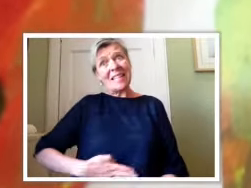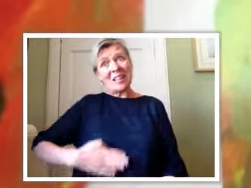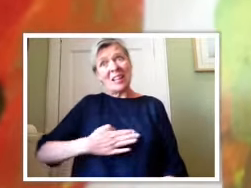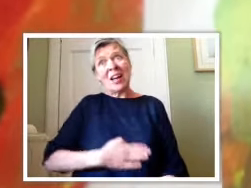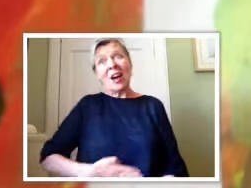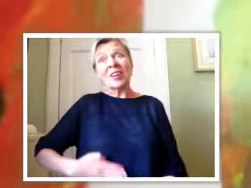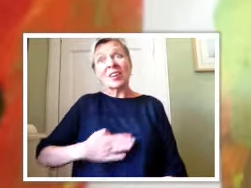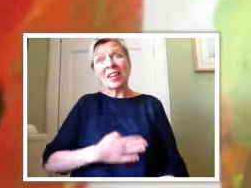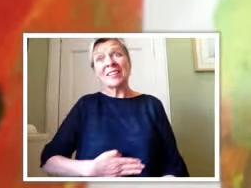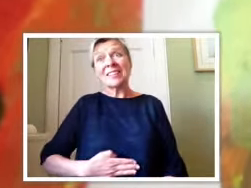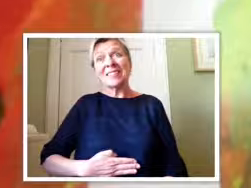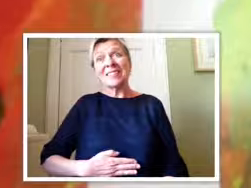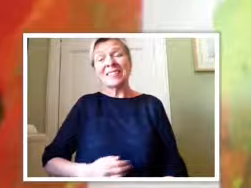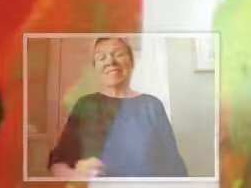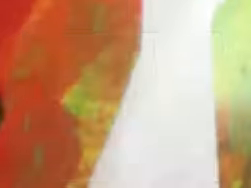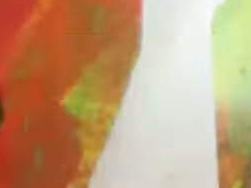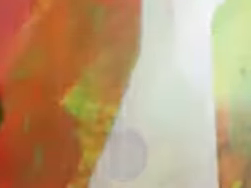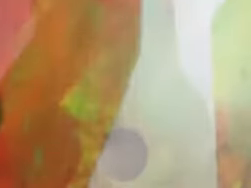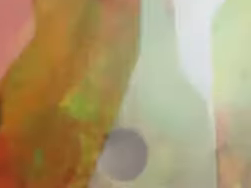was still hungry.